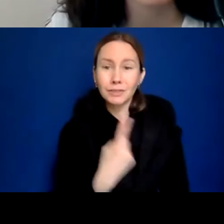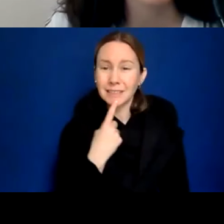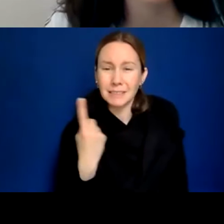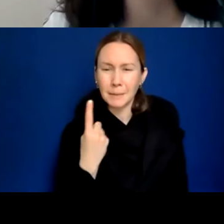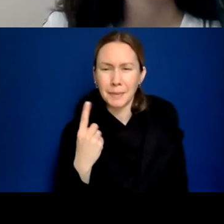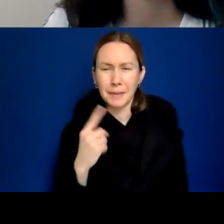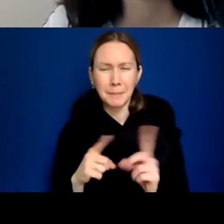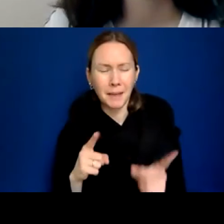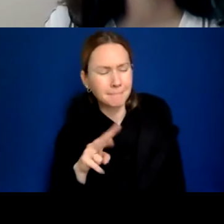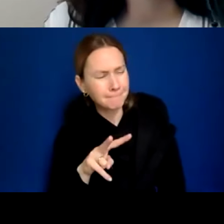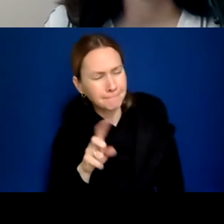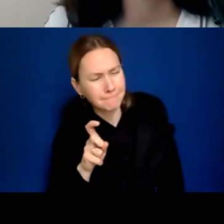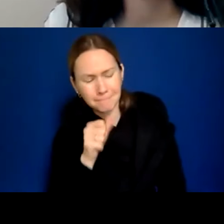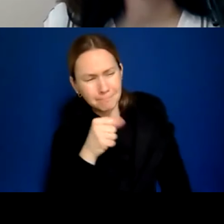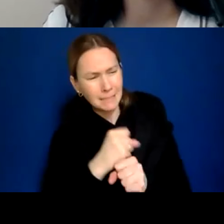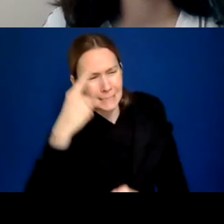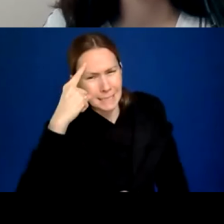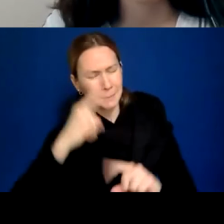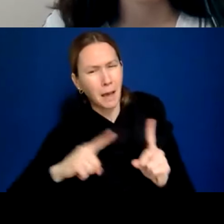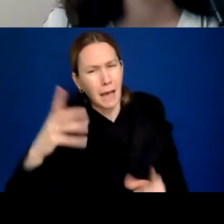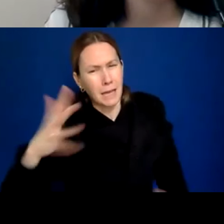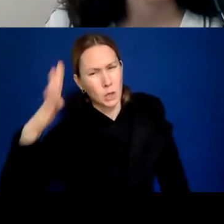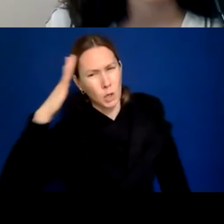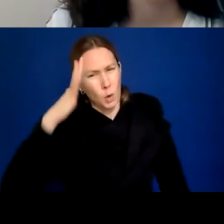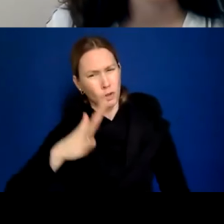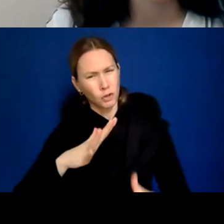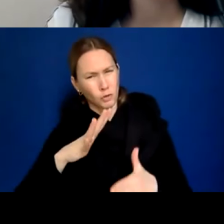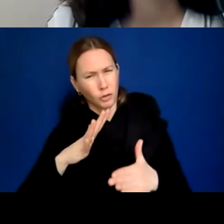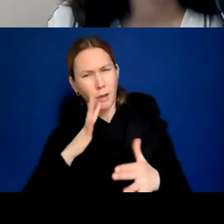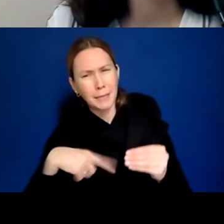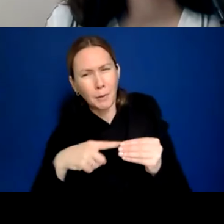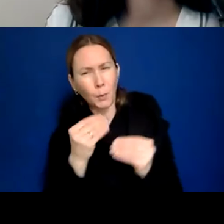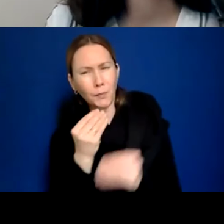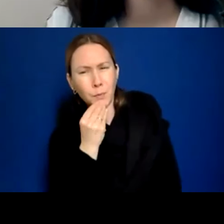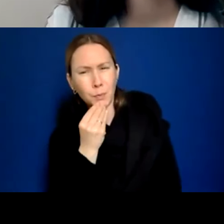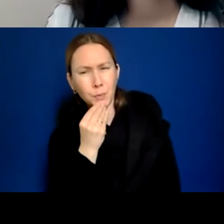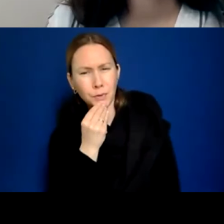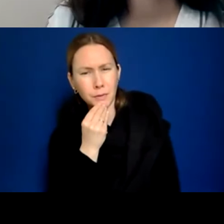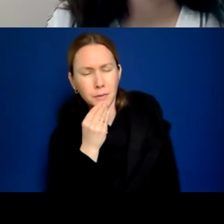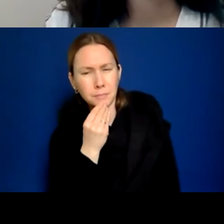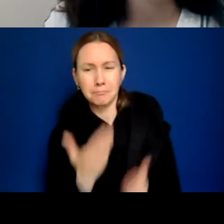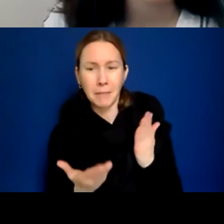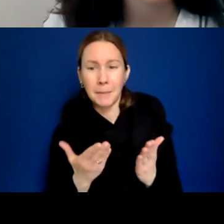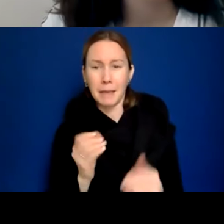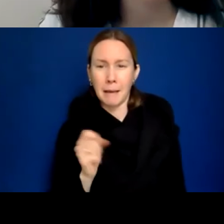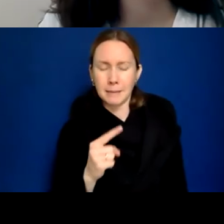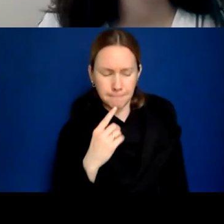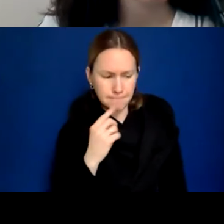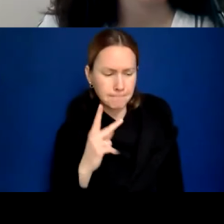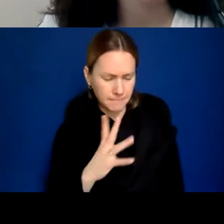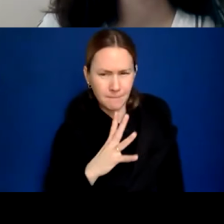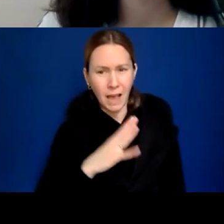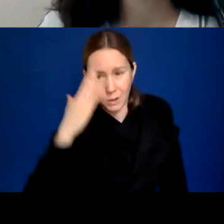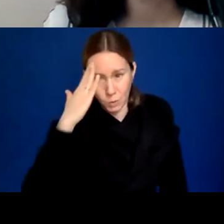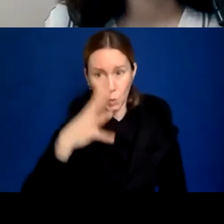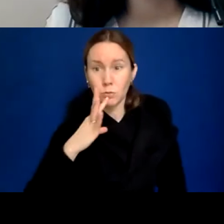much sense, but you knew that they're talking about a food or something like that, you could say, okay, I know you're talking about a